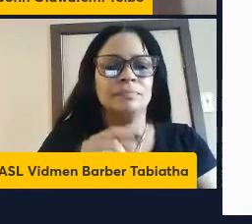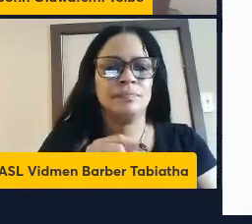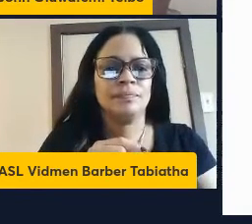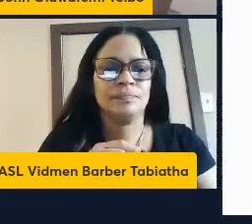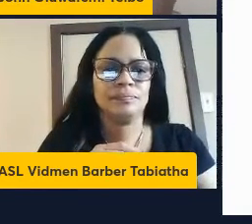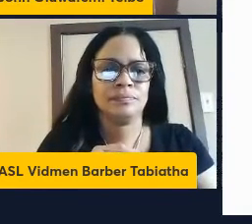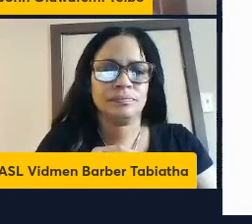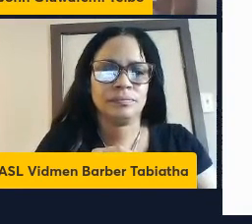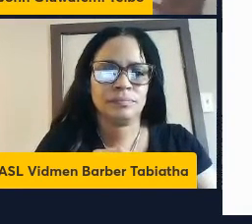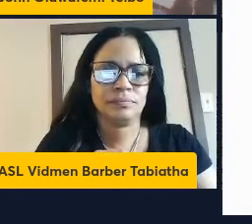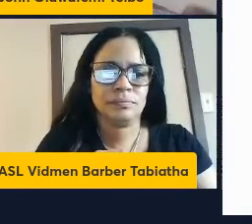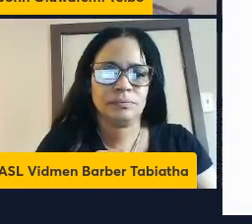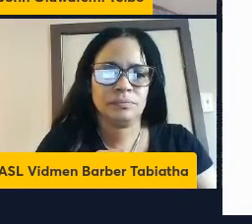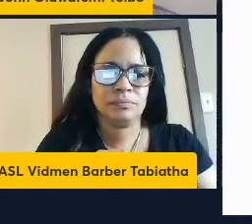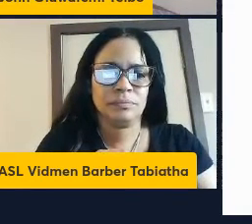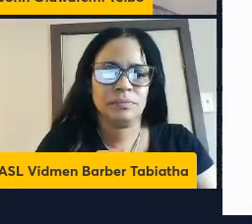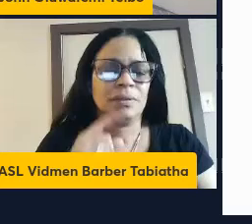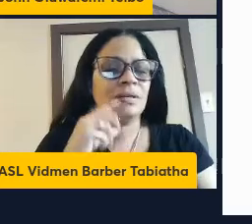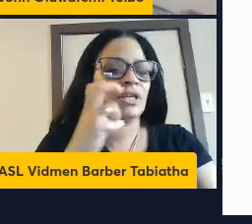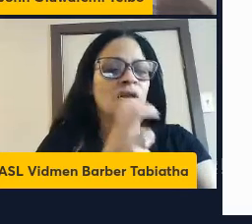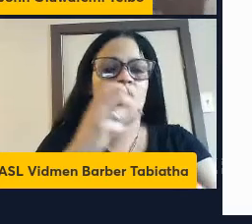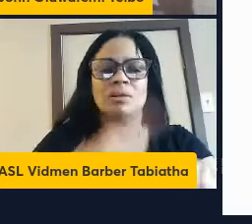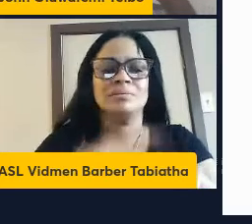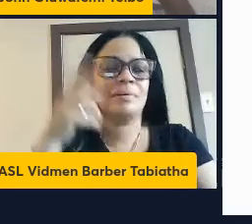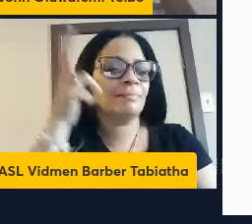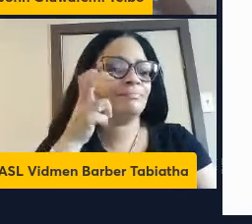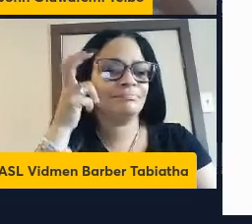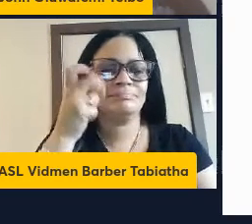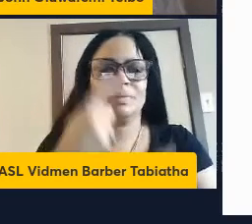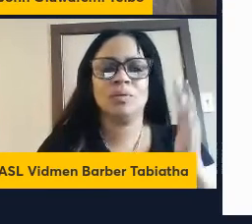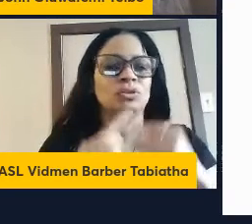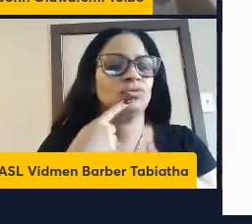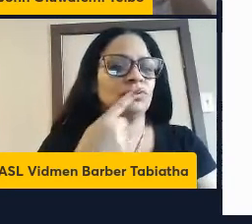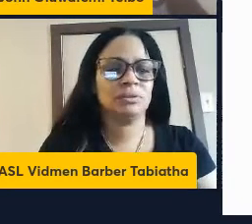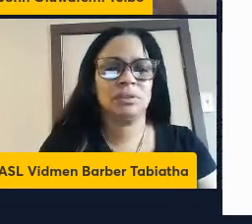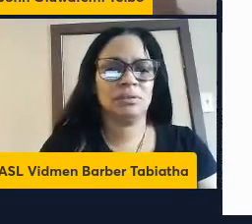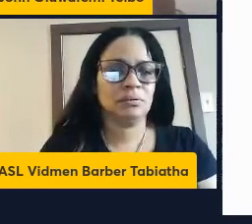because the interpreters are having a hard time hearing you, it would be great.